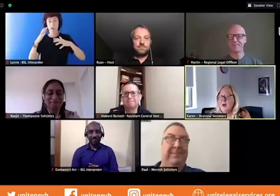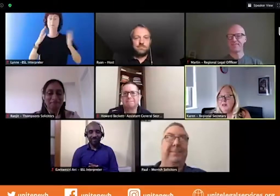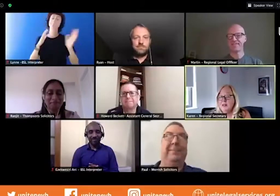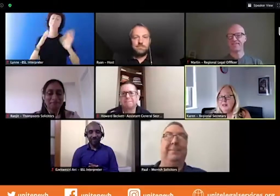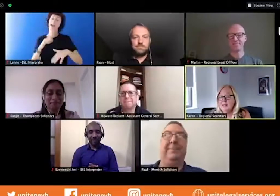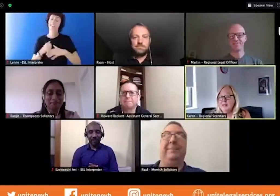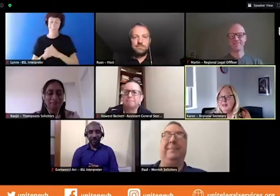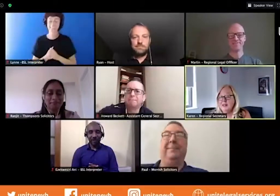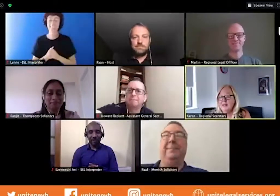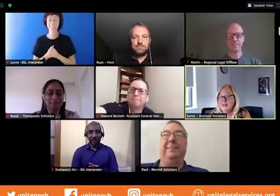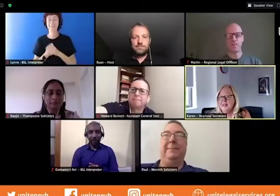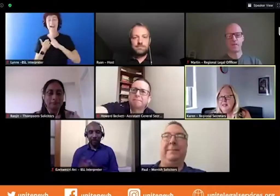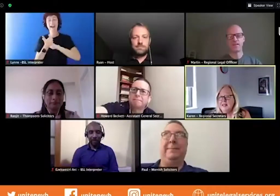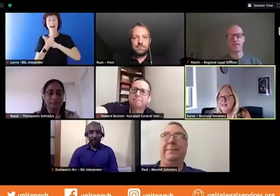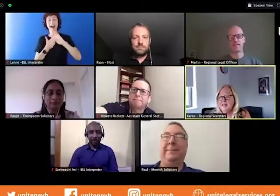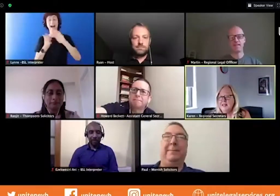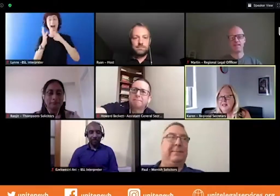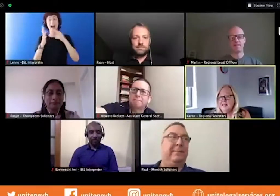Howard?